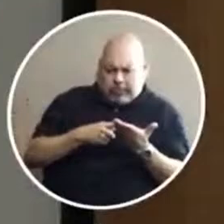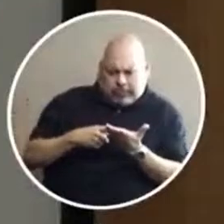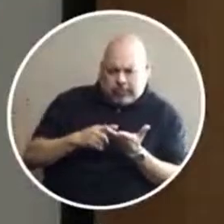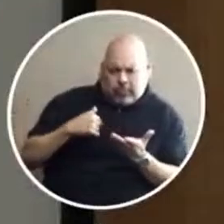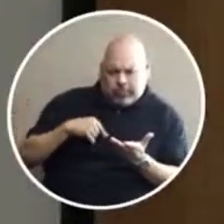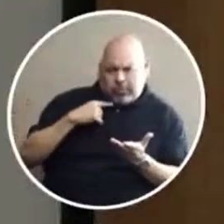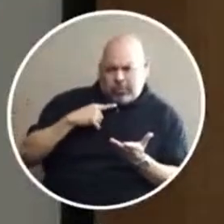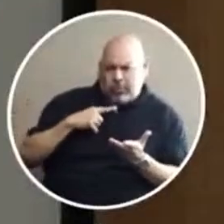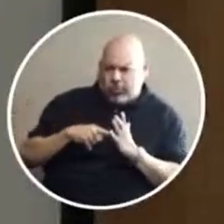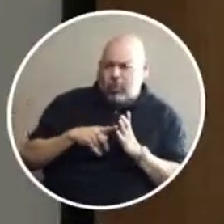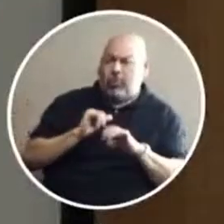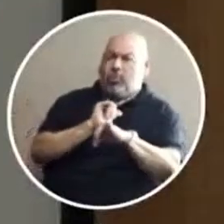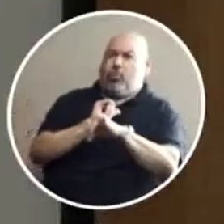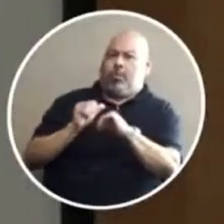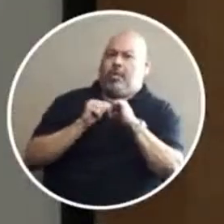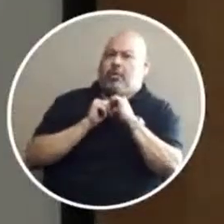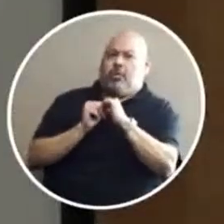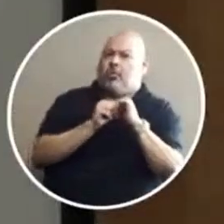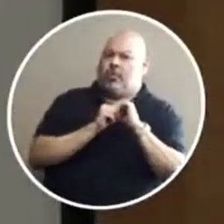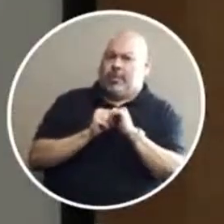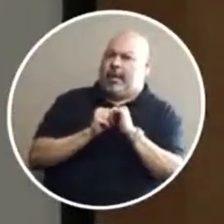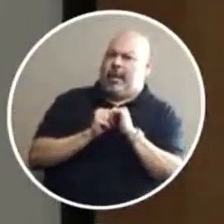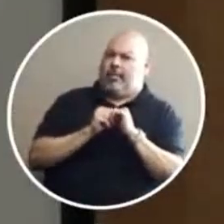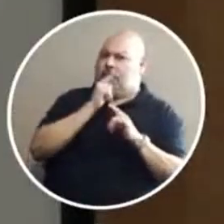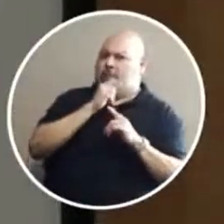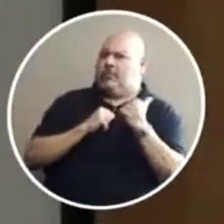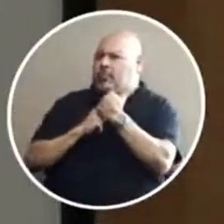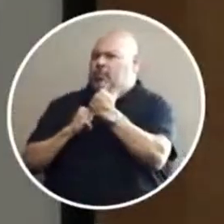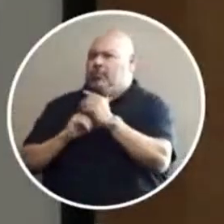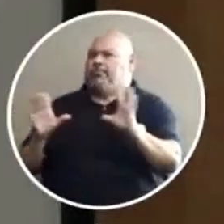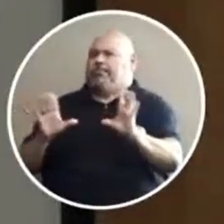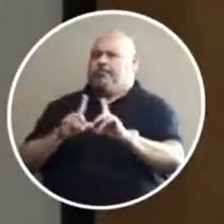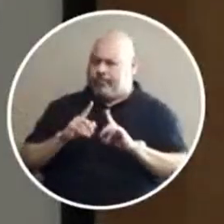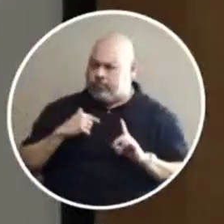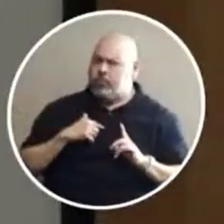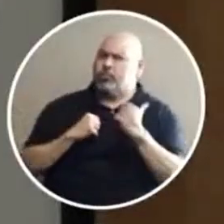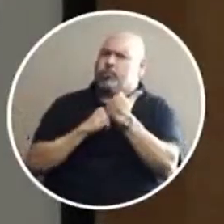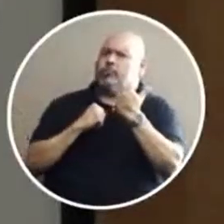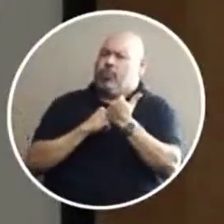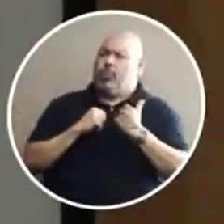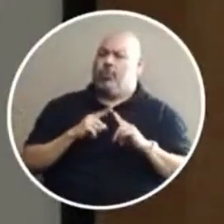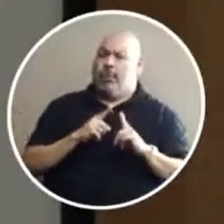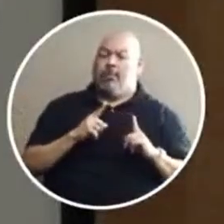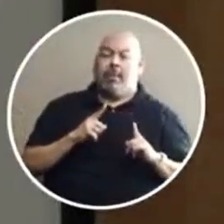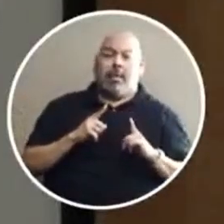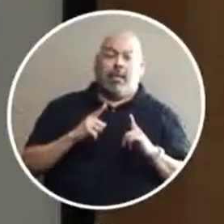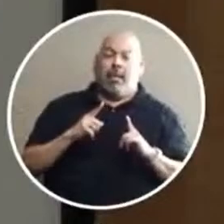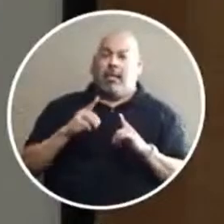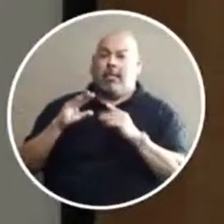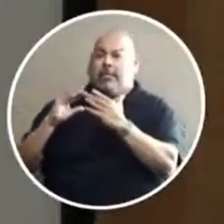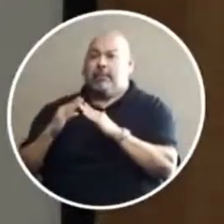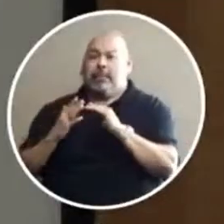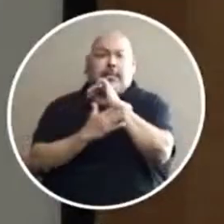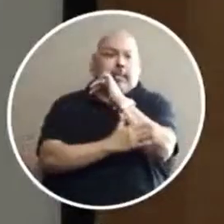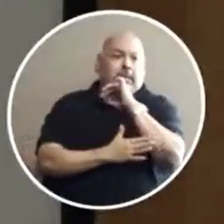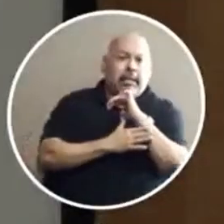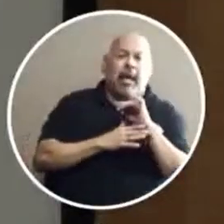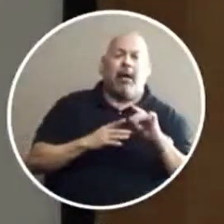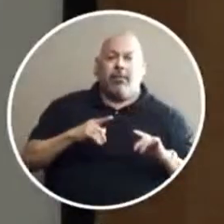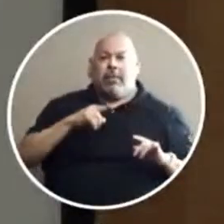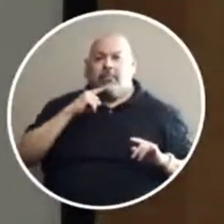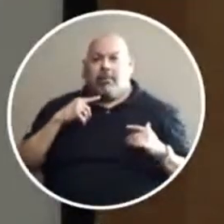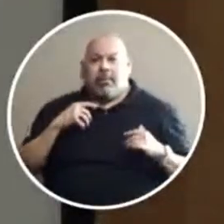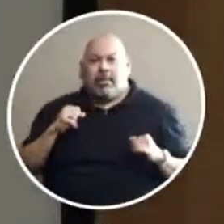that we are working together in between the county judge, mayor, and public